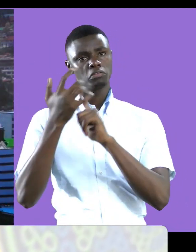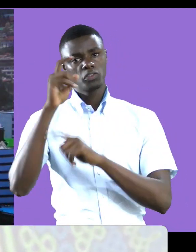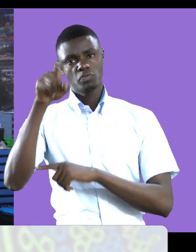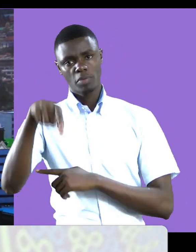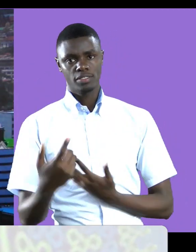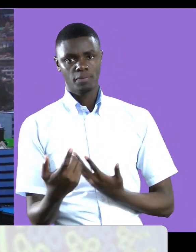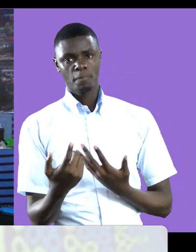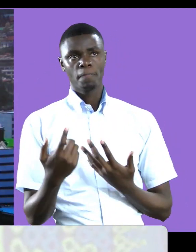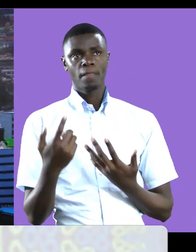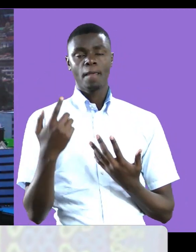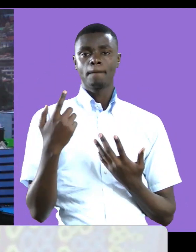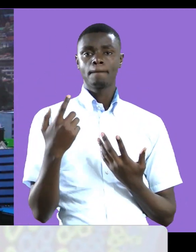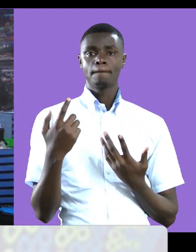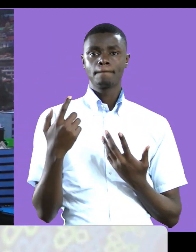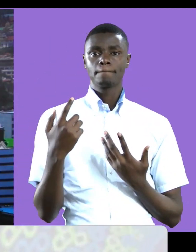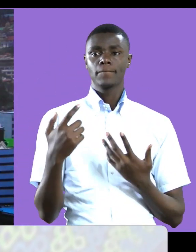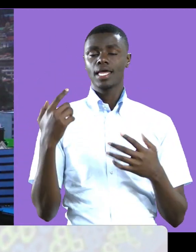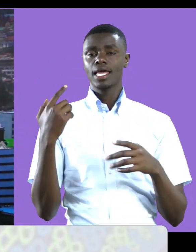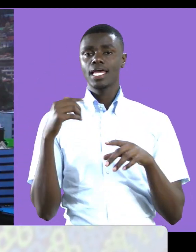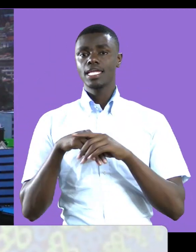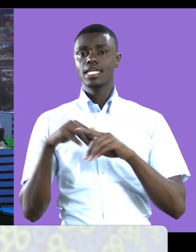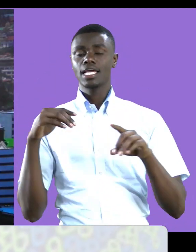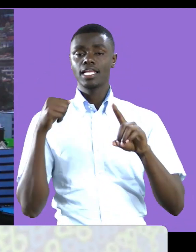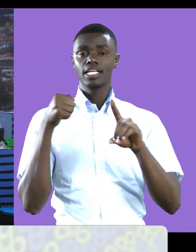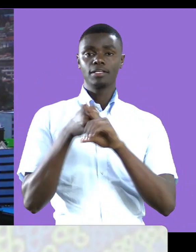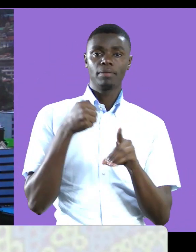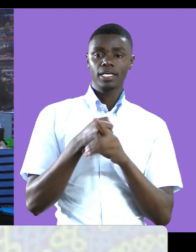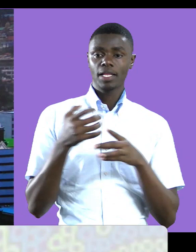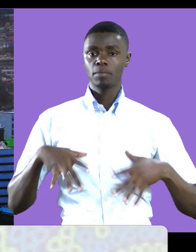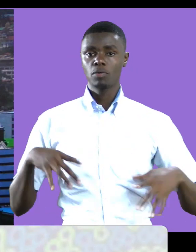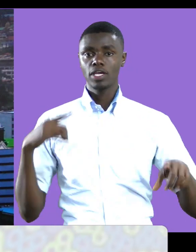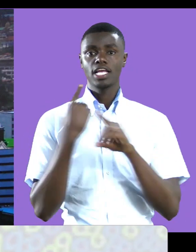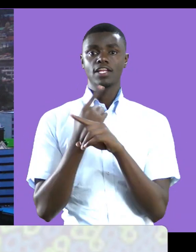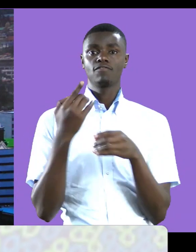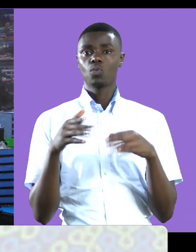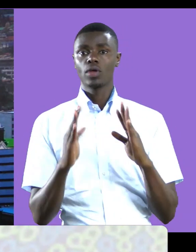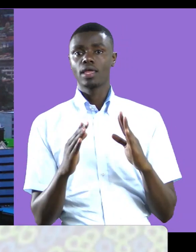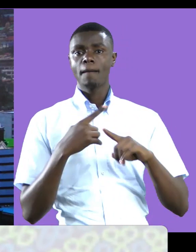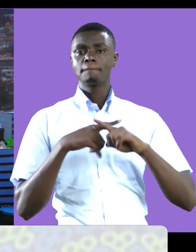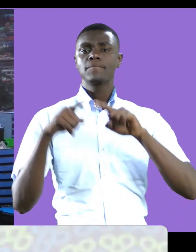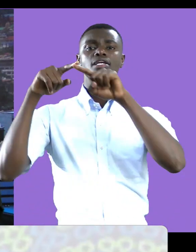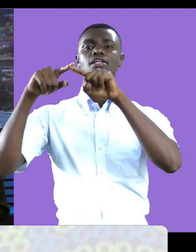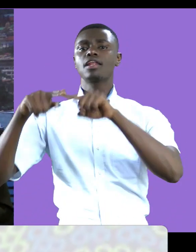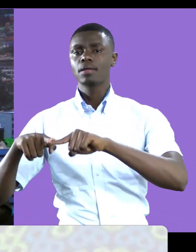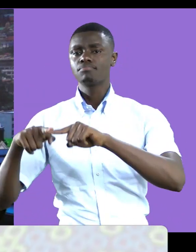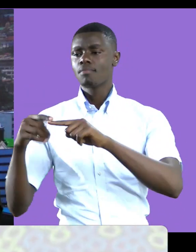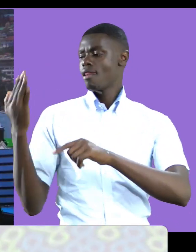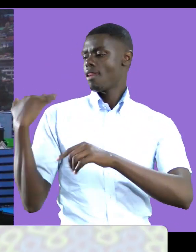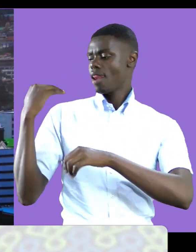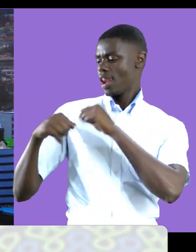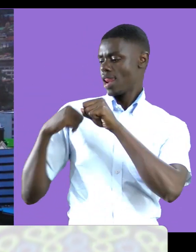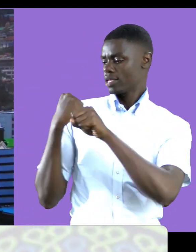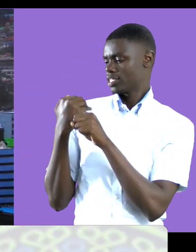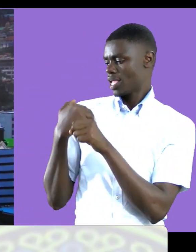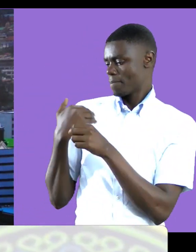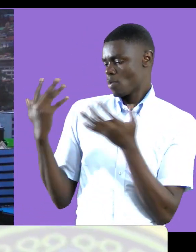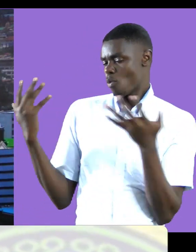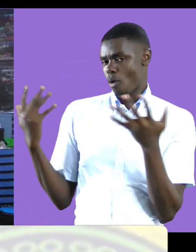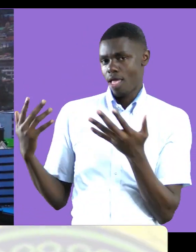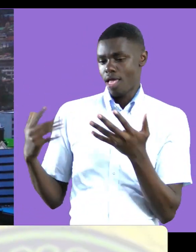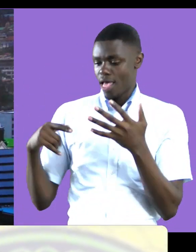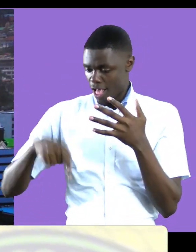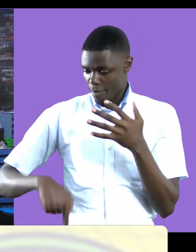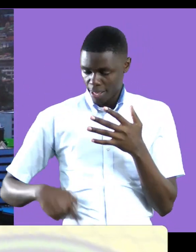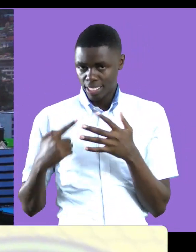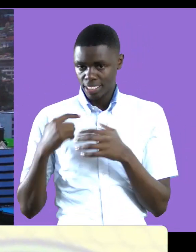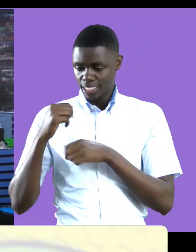lazima ni impact watu in a different one way or another, unajua. But me personally, nikiwa na mali nilikuwa last year, ama msime mali mwa kikianza na sahi